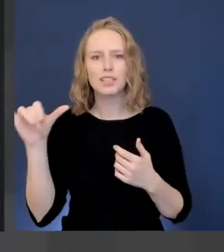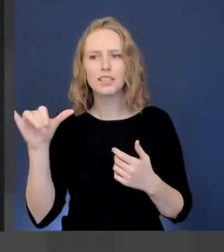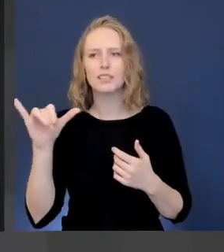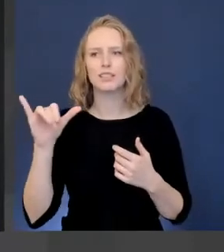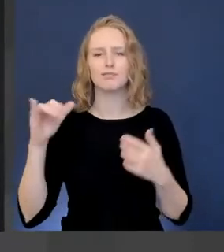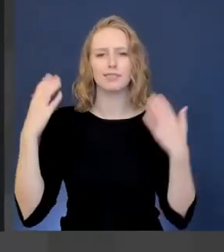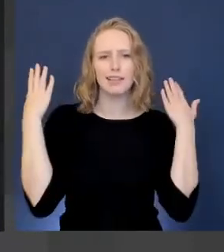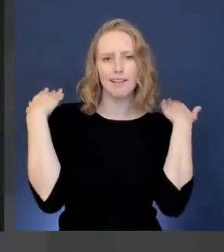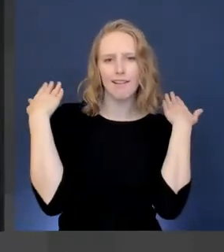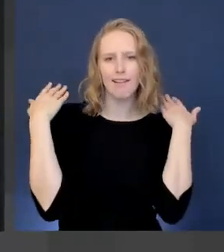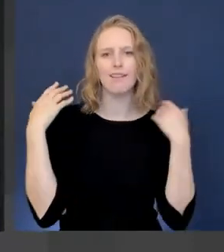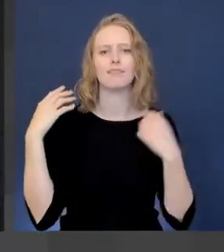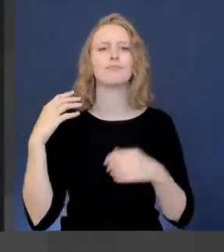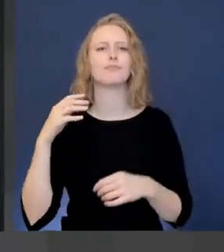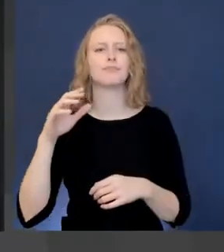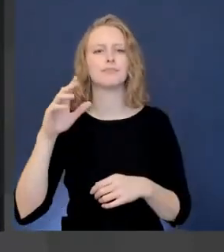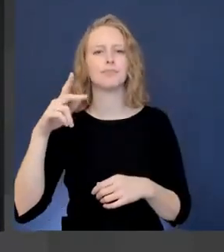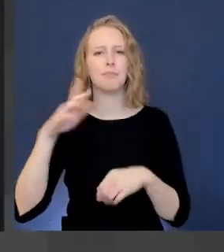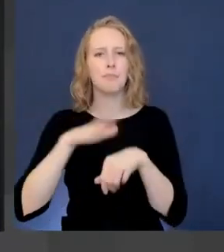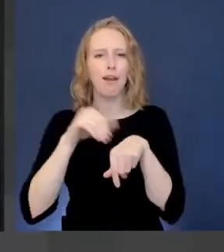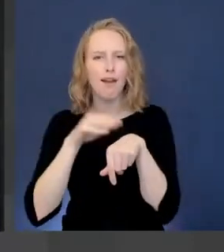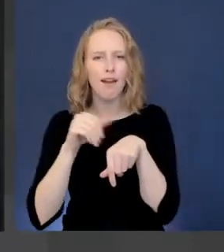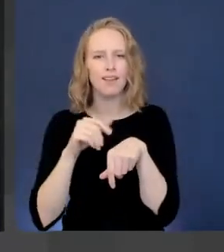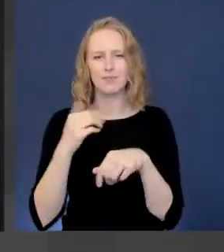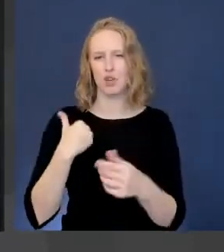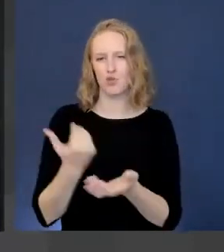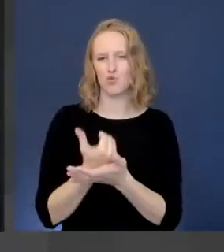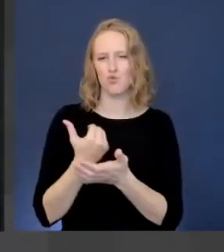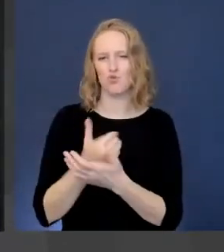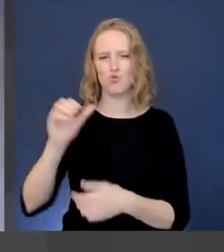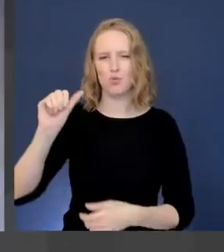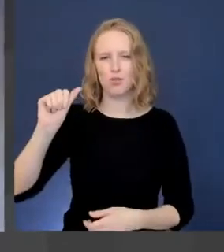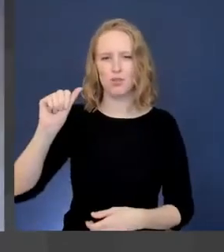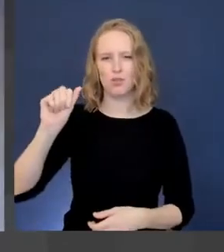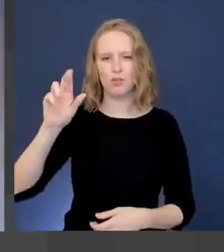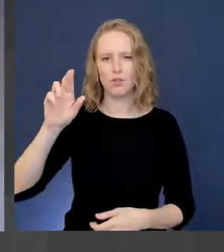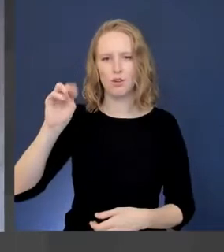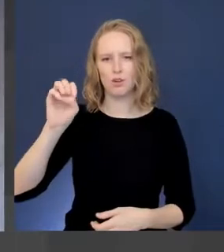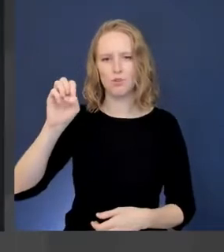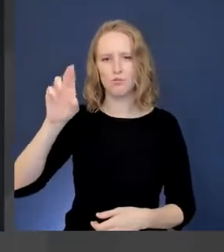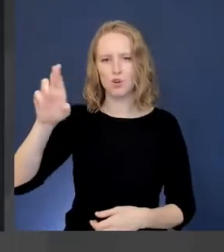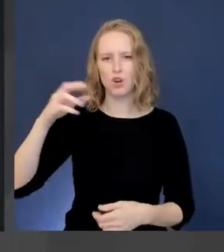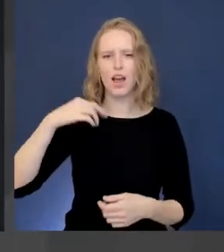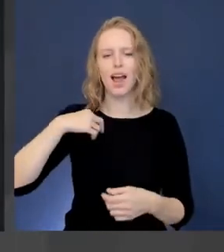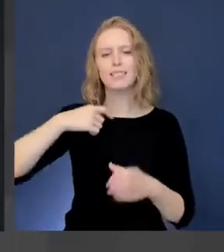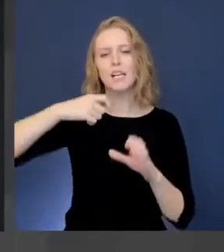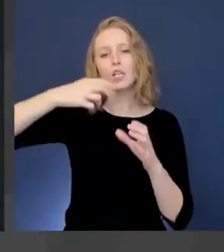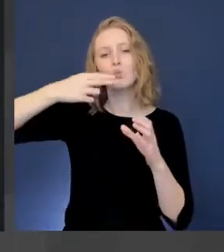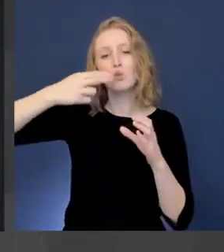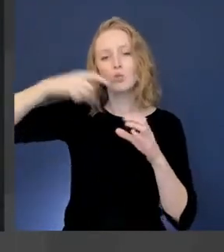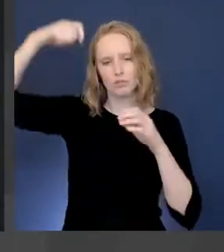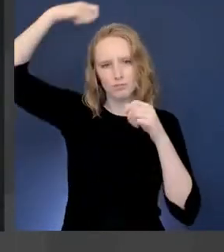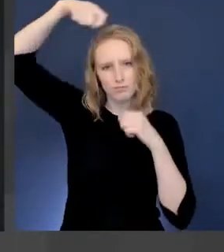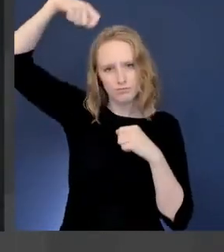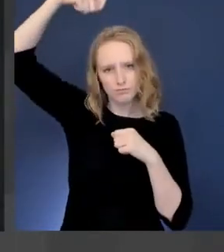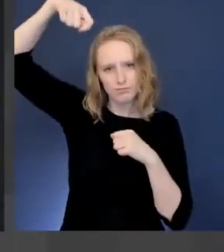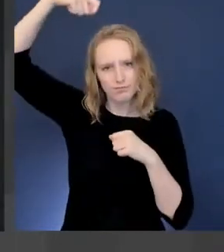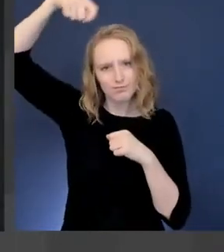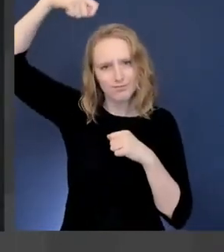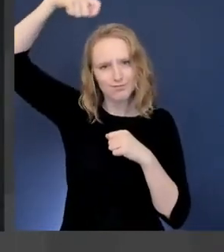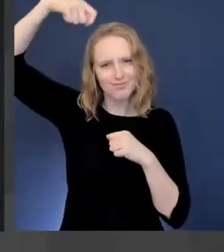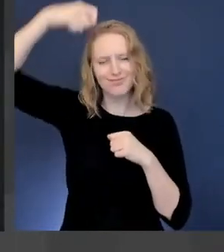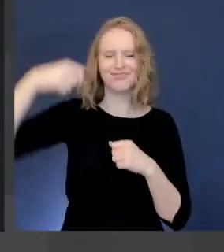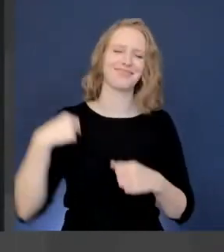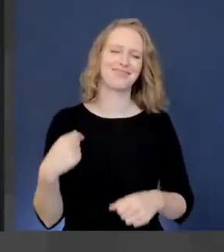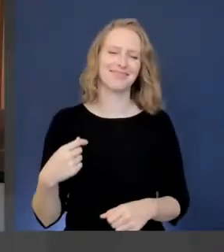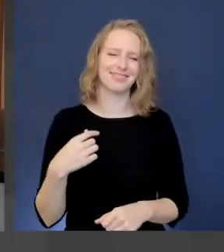my new favorite armor, which has a spoon staring in your head. I love that one. Yeah, it's lovely. I like it so